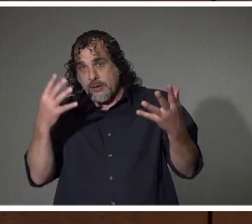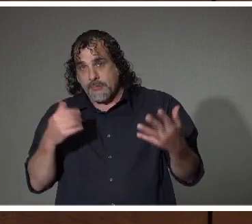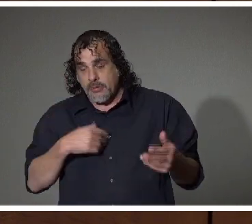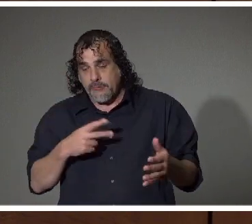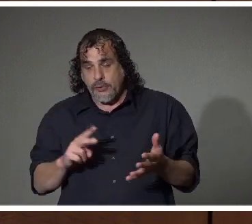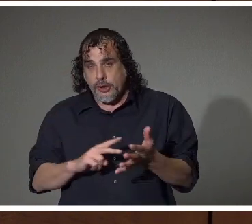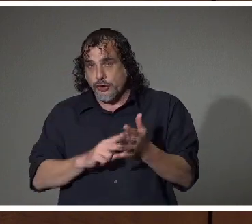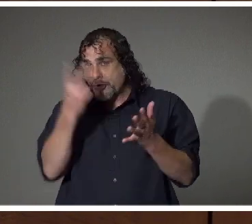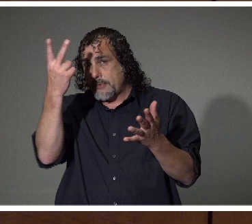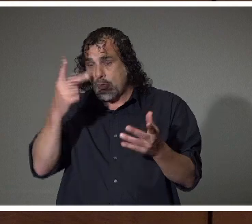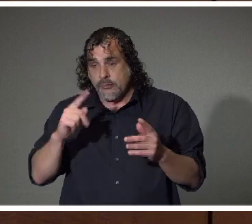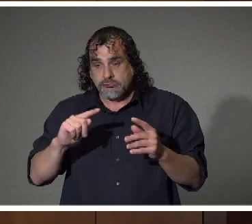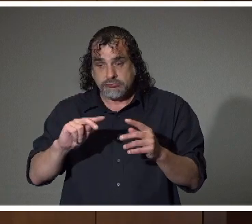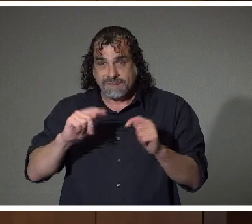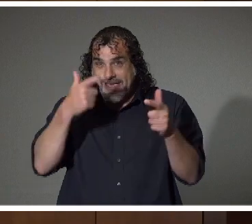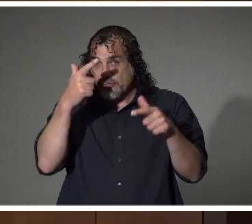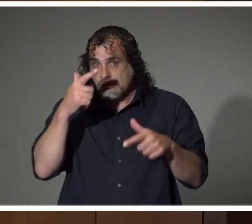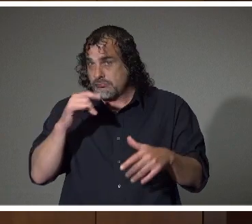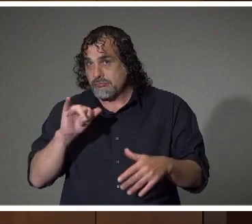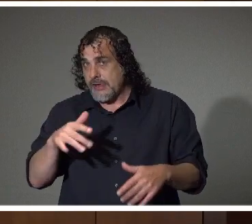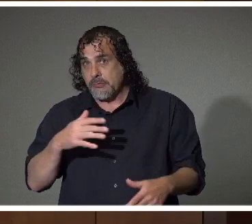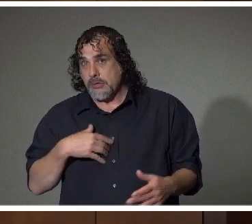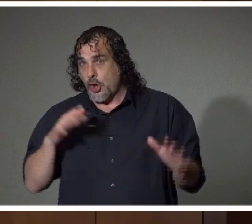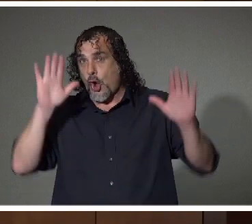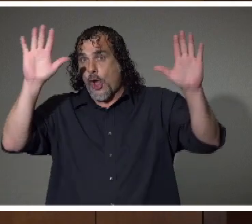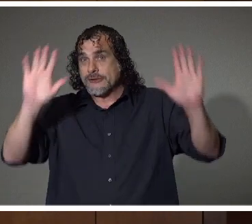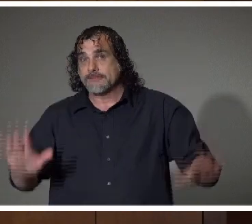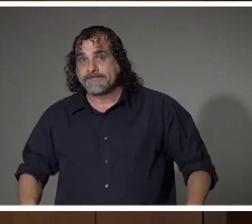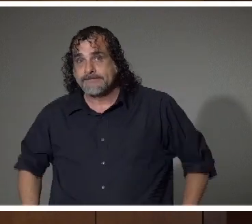double it and do it faster, that'd be awesome.